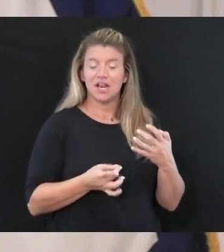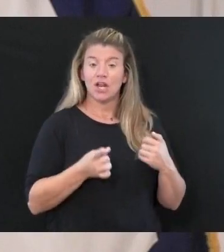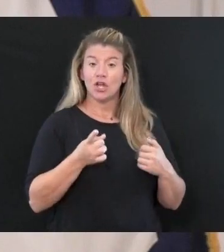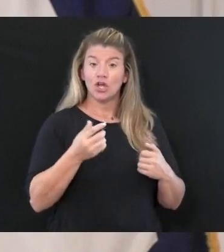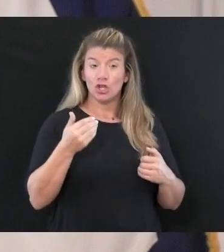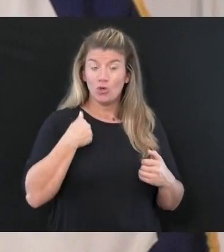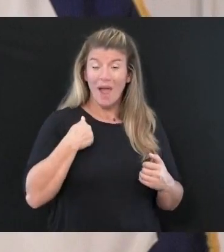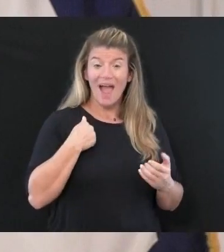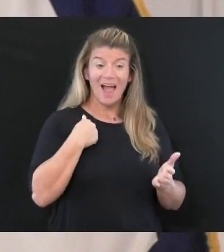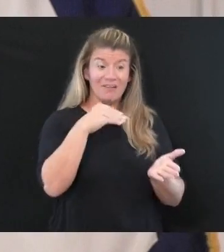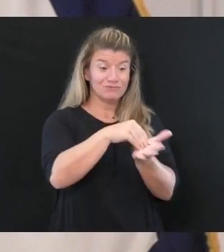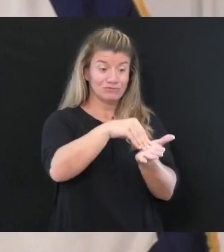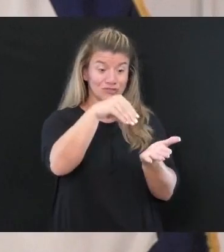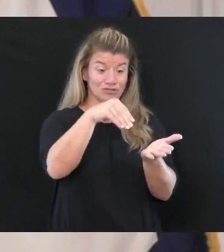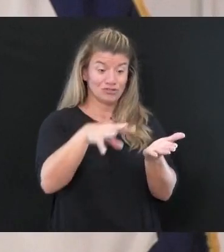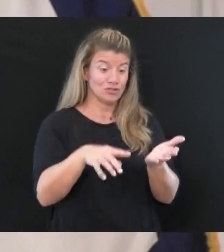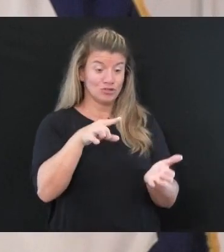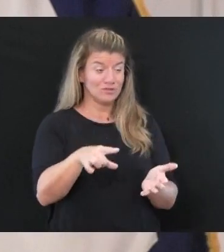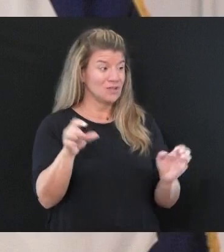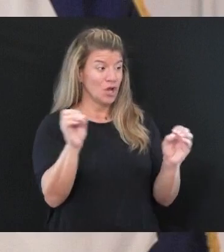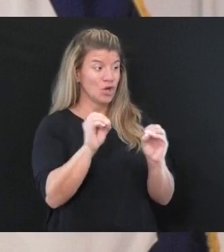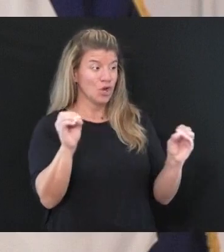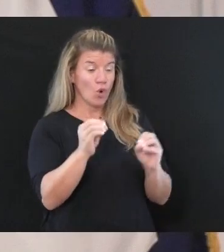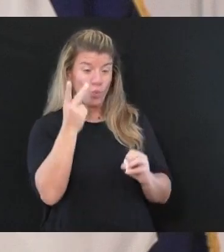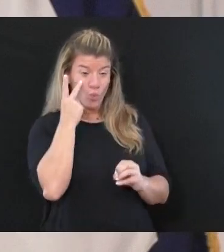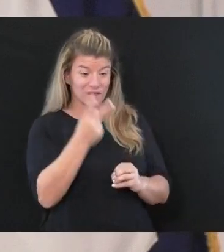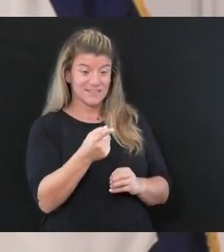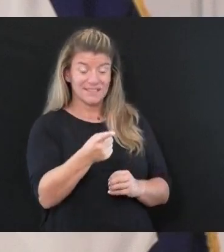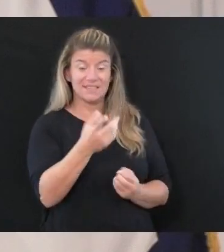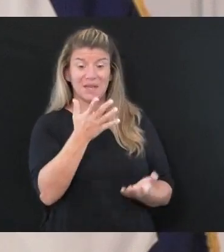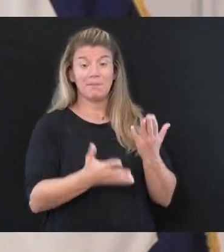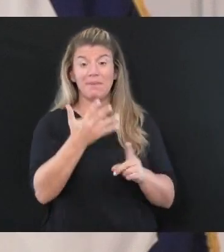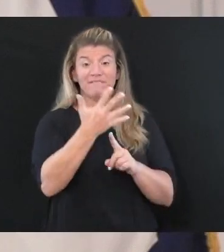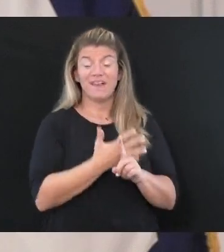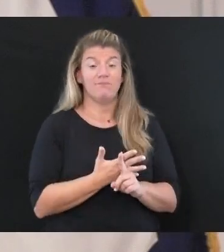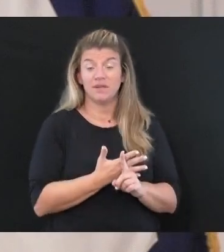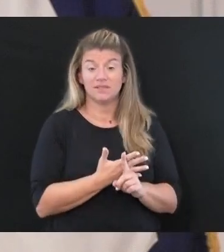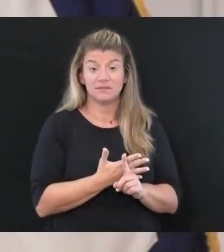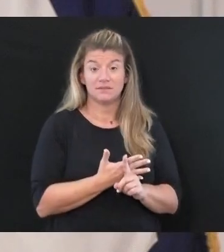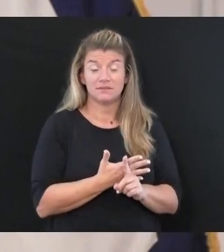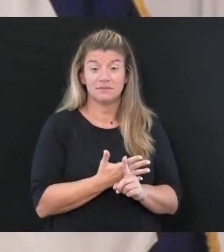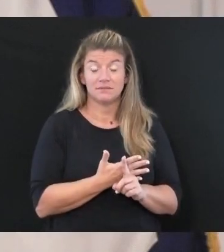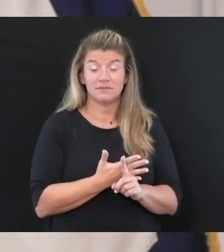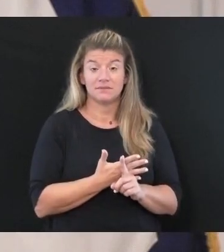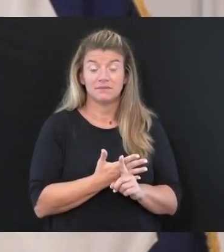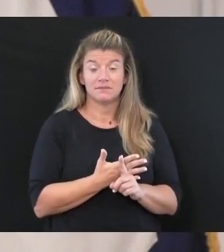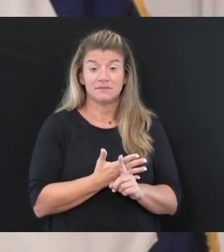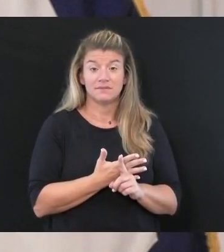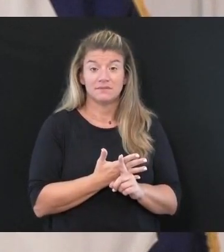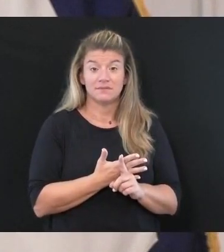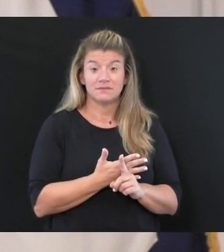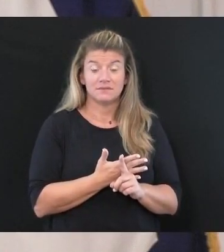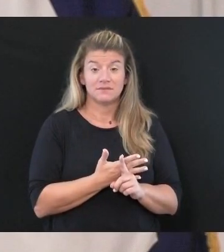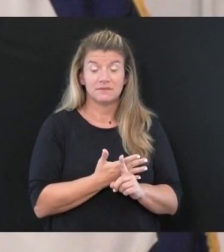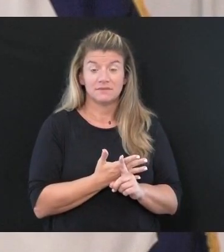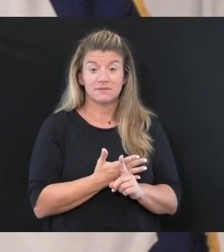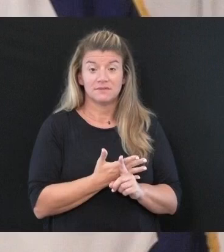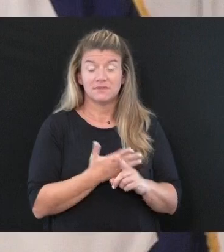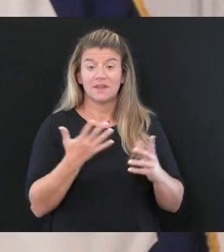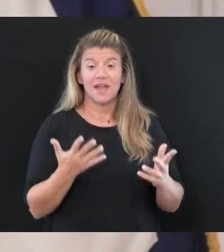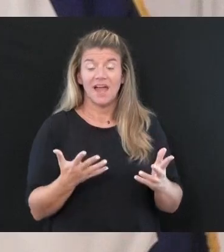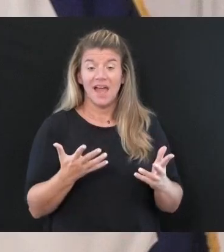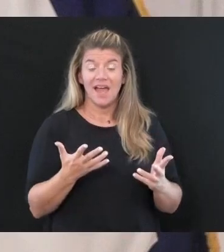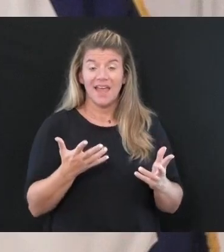haven't seen or nobody's laid really eyes on them maybe in 5 months, and all of a sudden, you know, if we